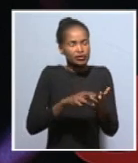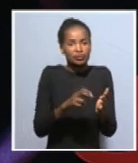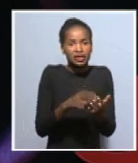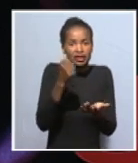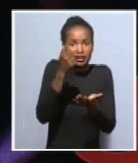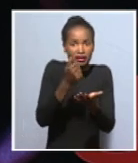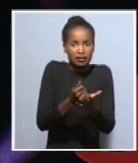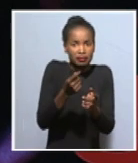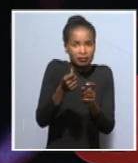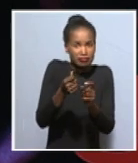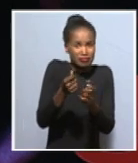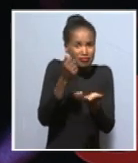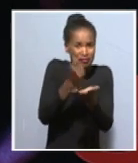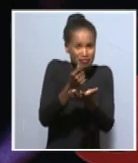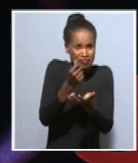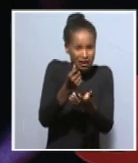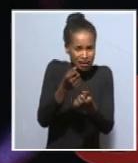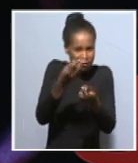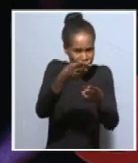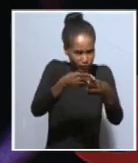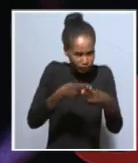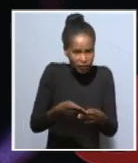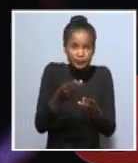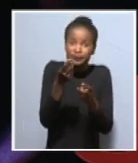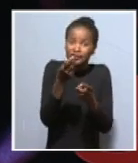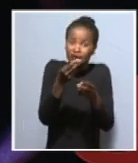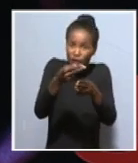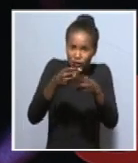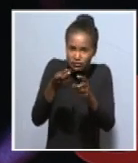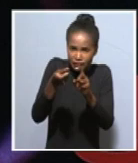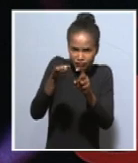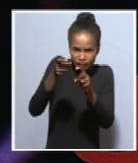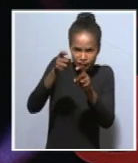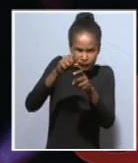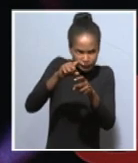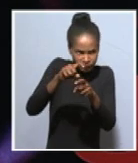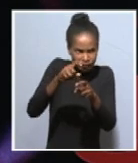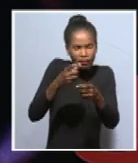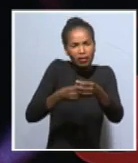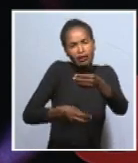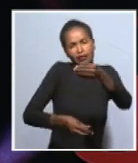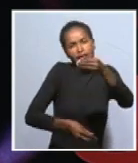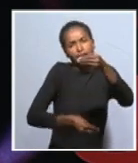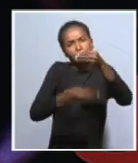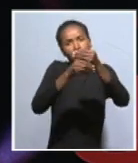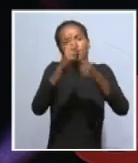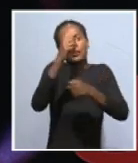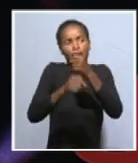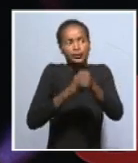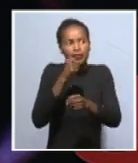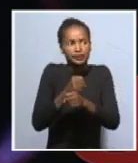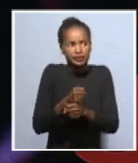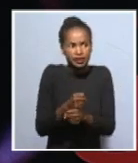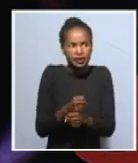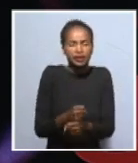that installment, we will capitalize on the farmer's account, and then we will add a year to the loan